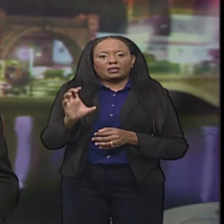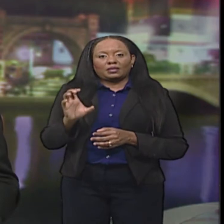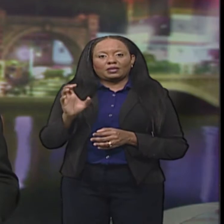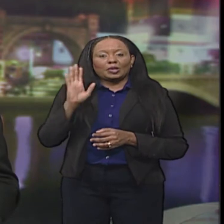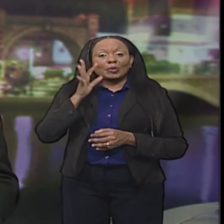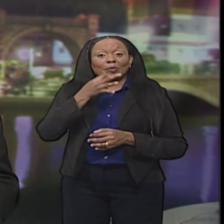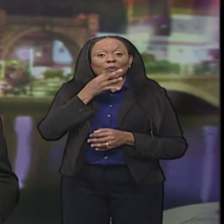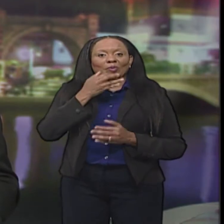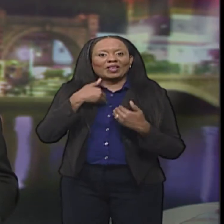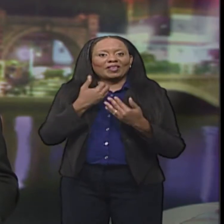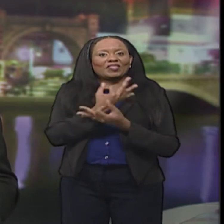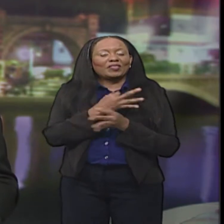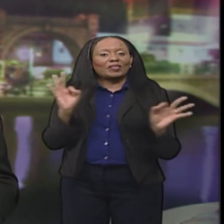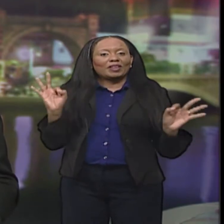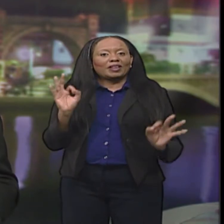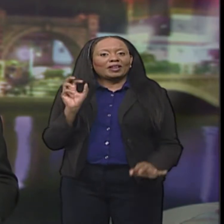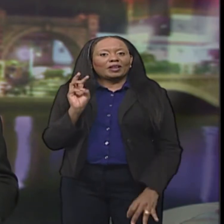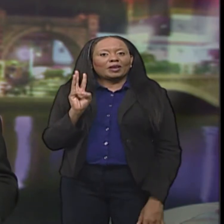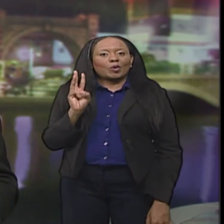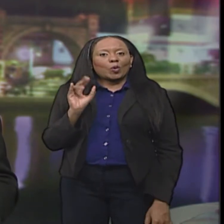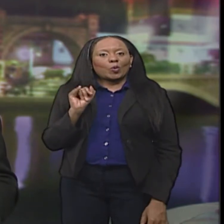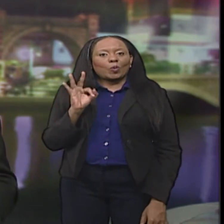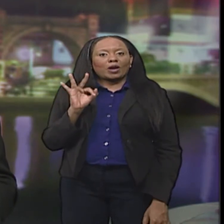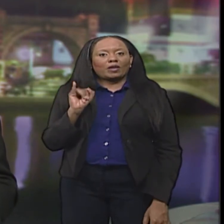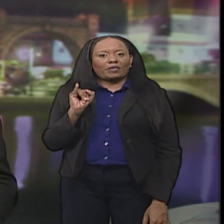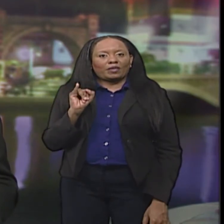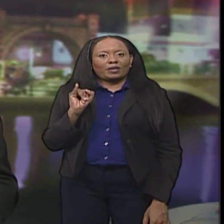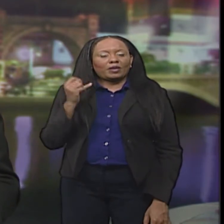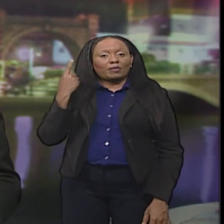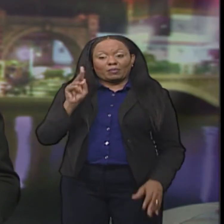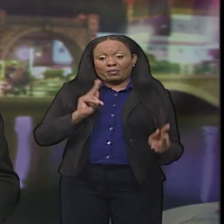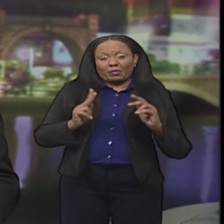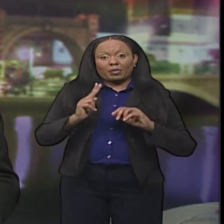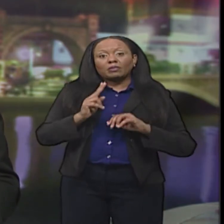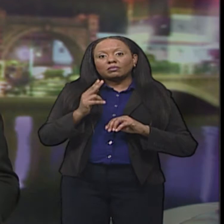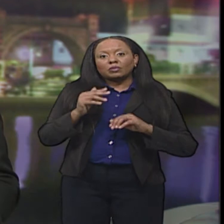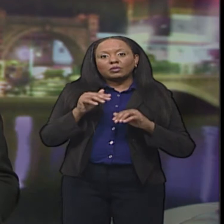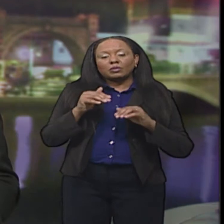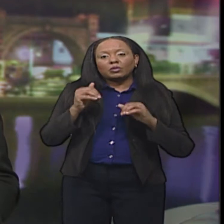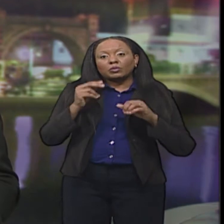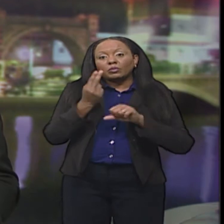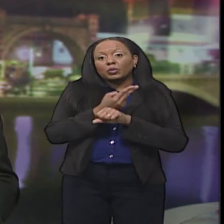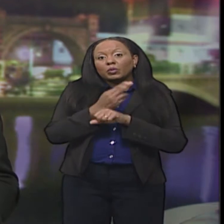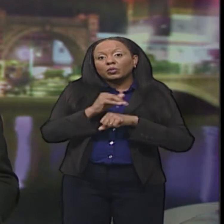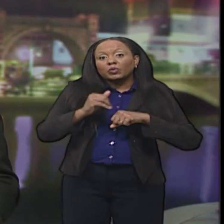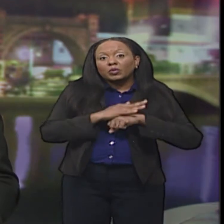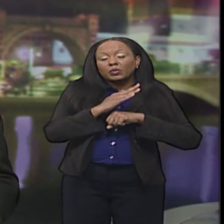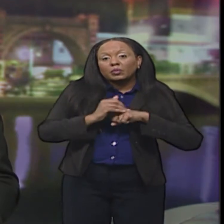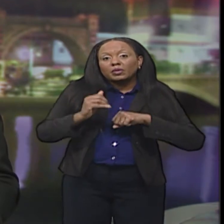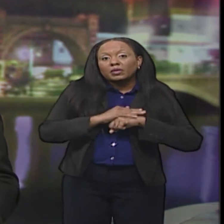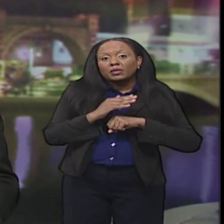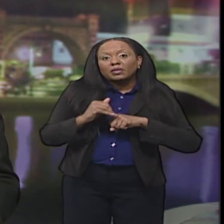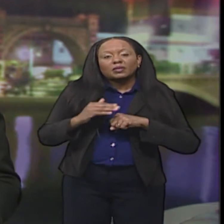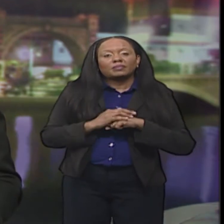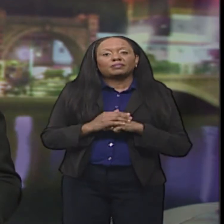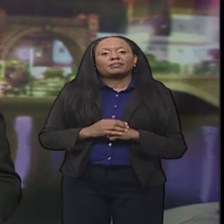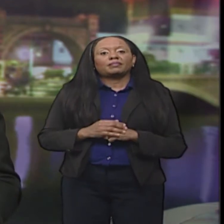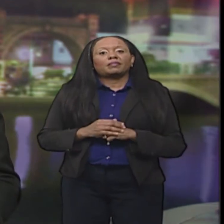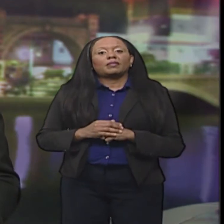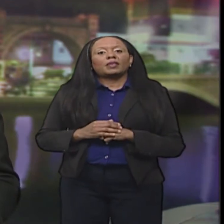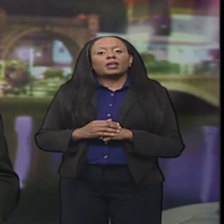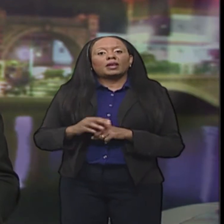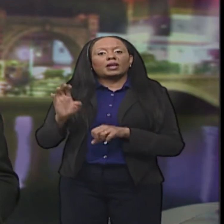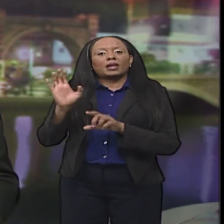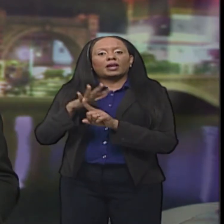is moving to have free Wi-Fi access for beach and park users. This has been revealed by Environment Minister Dr. Dennis Lowe. He